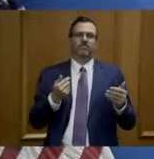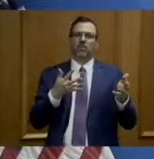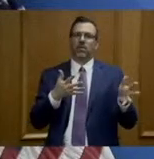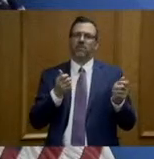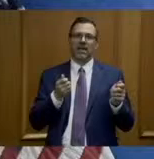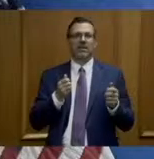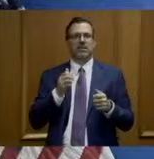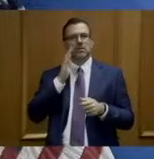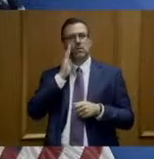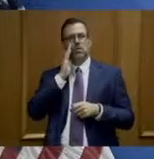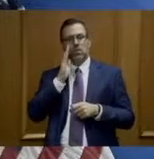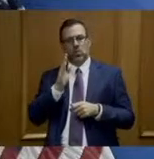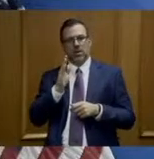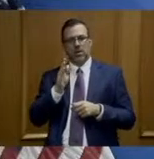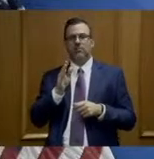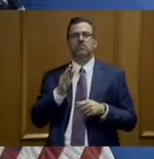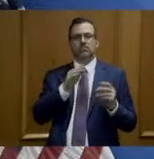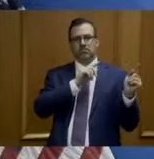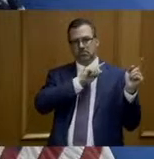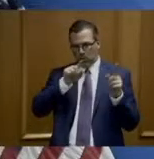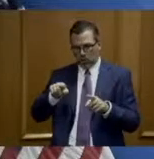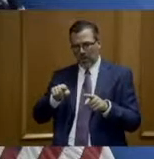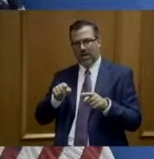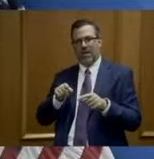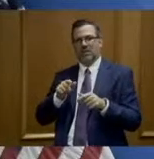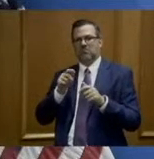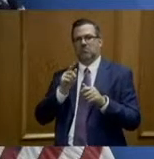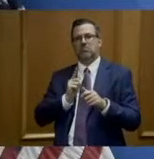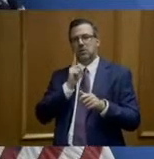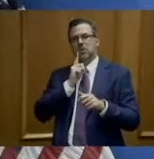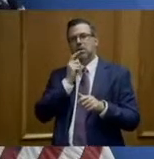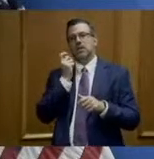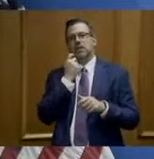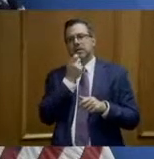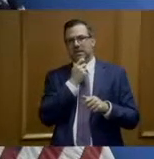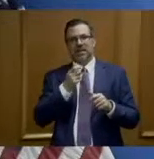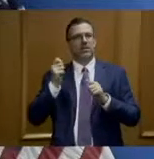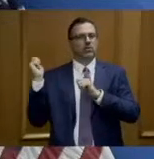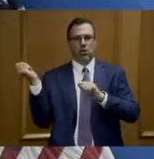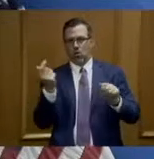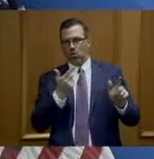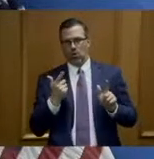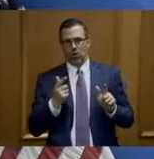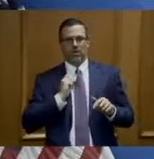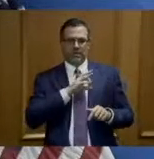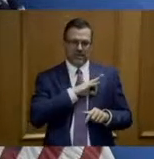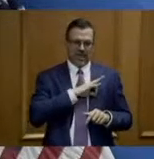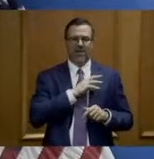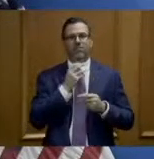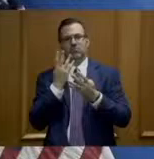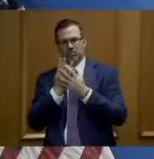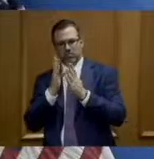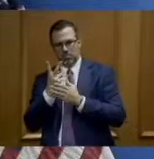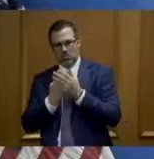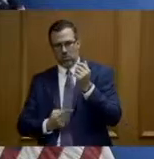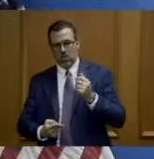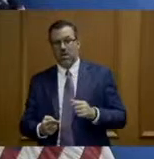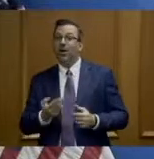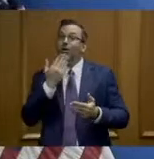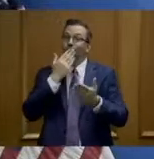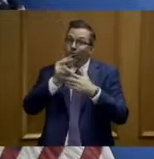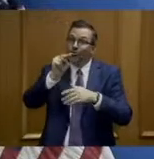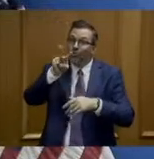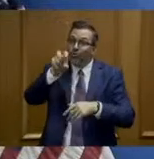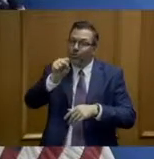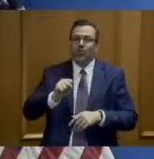to flip the switch and do widespread testing of the facility as a whole. The good news is we have only